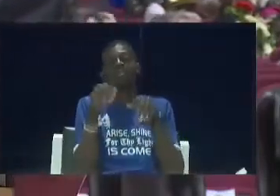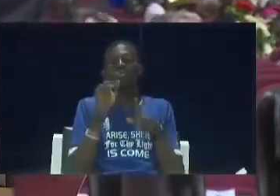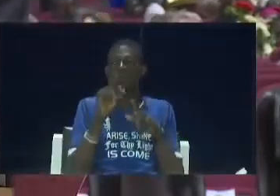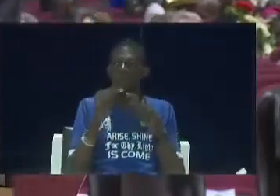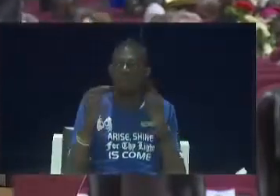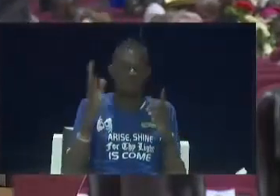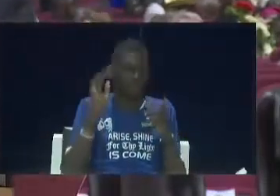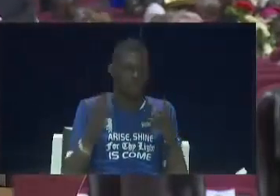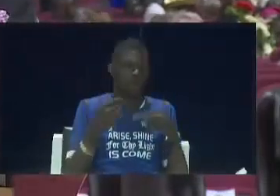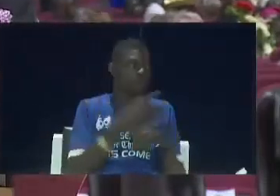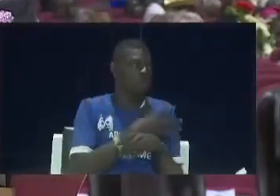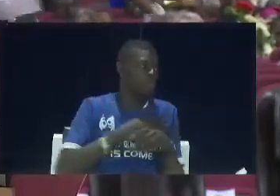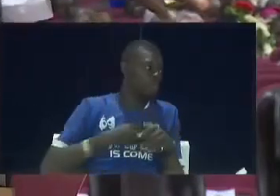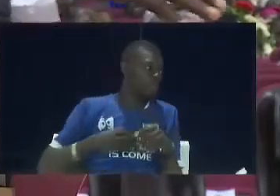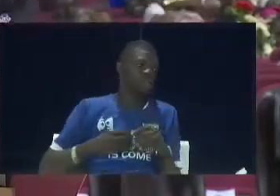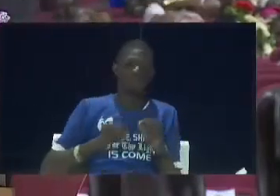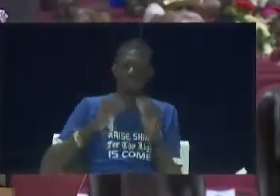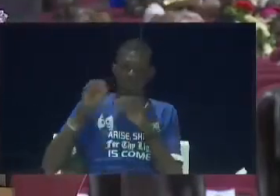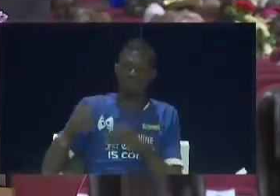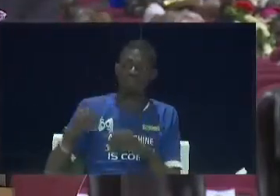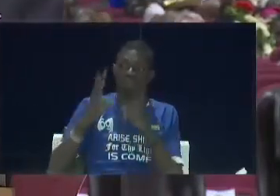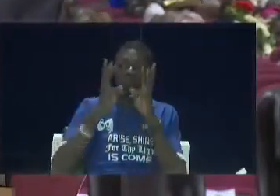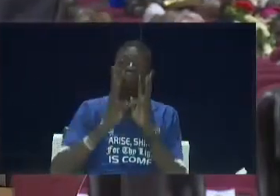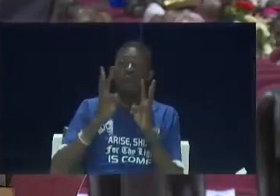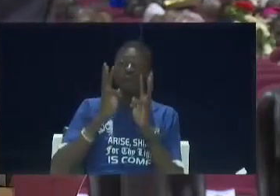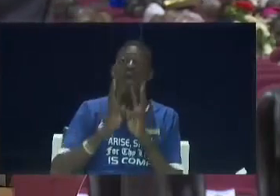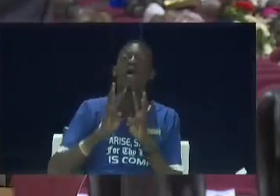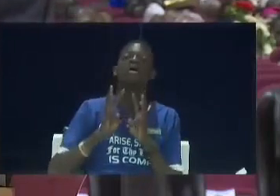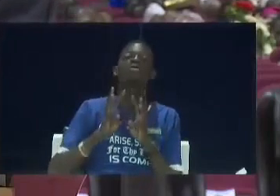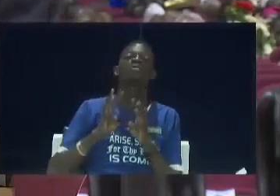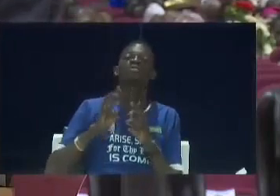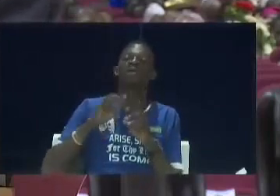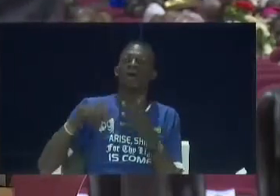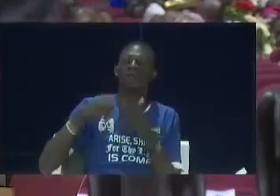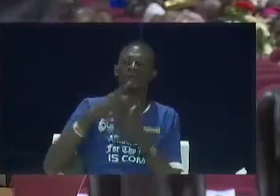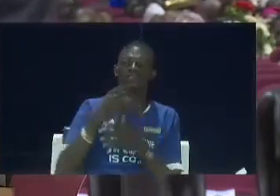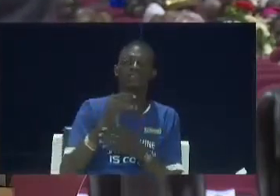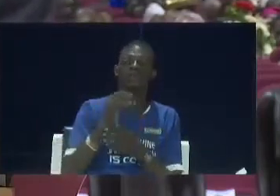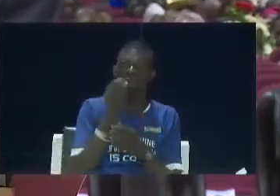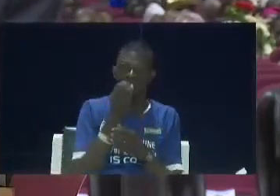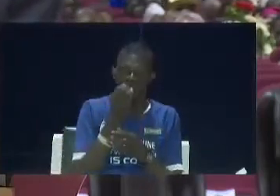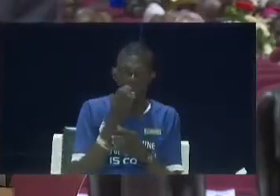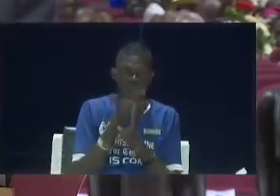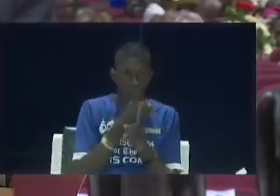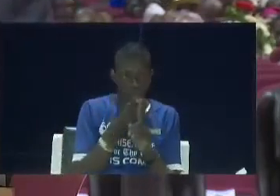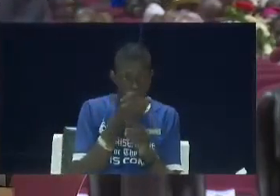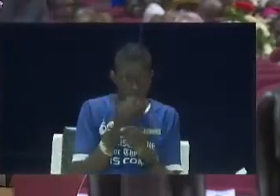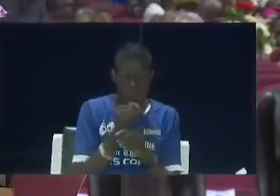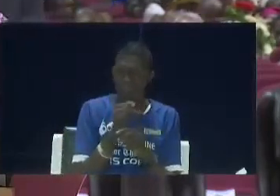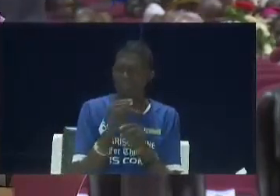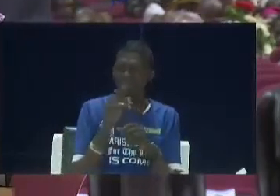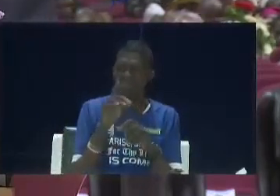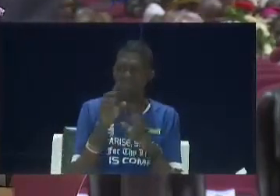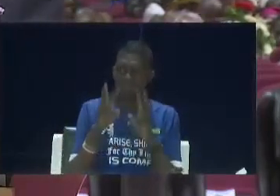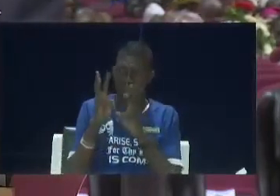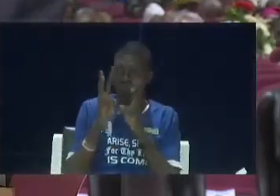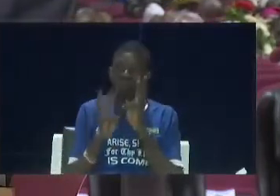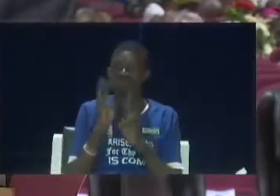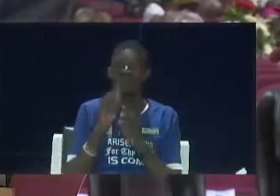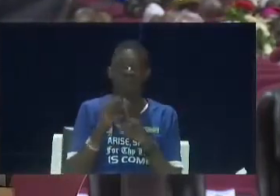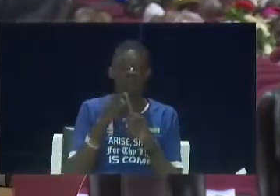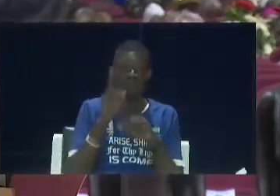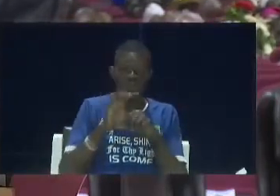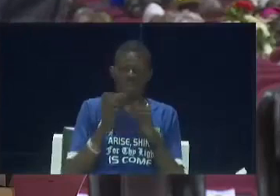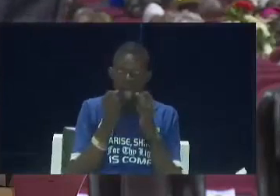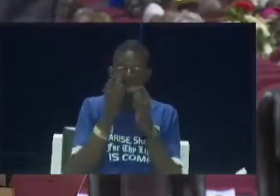and sow tares among the weeds. When the church is alive, the church is awake, and the